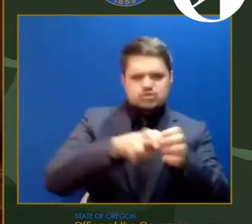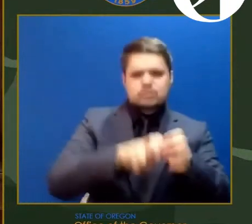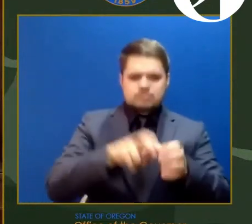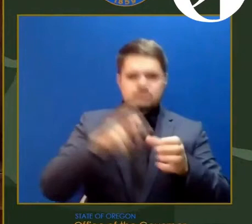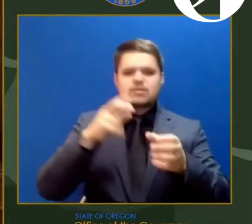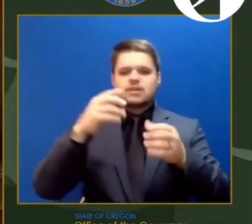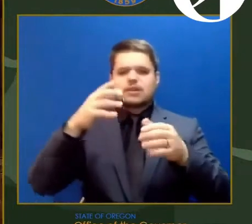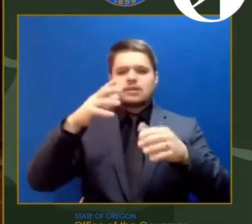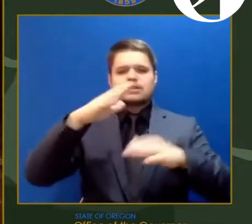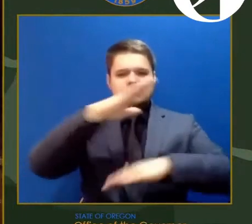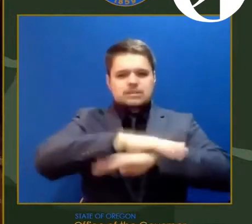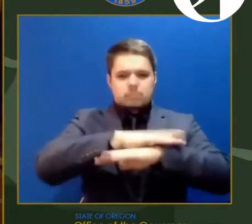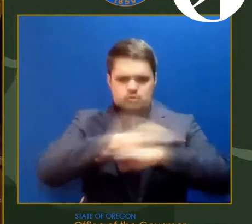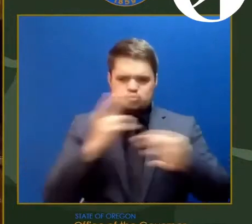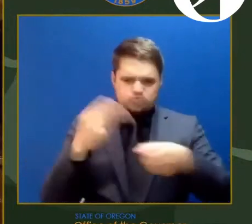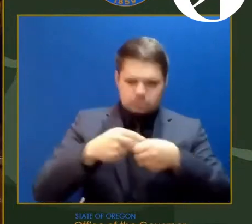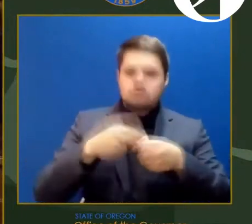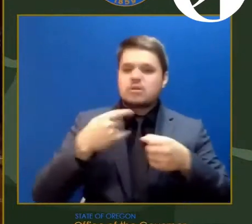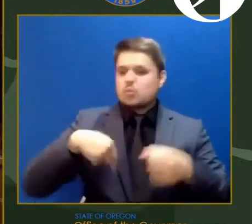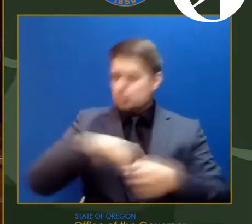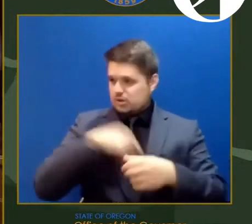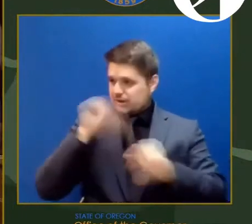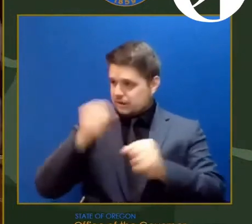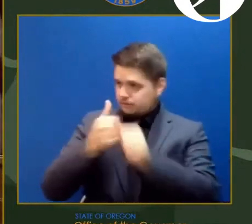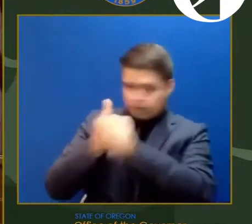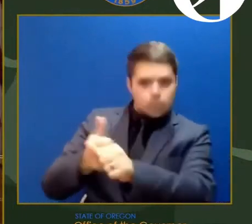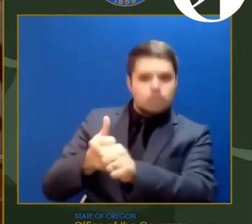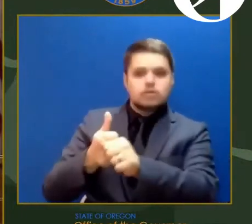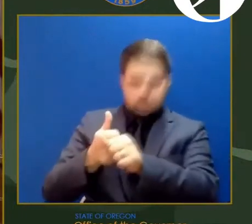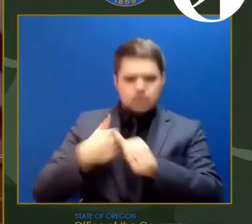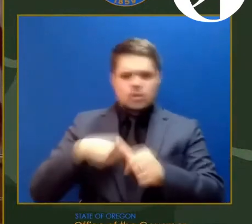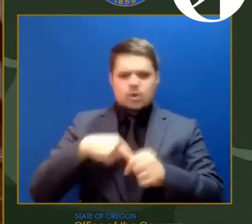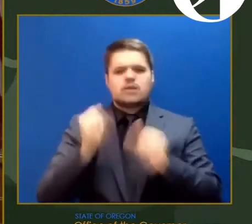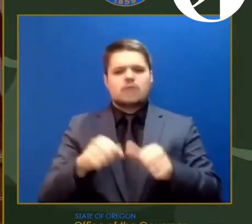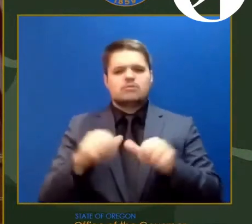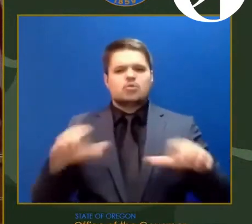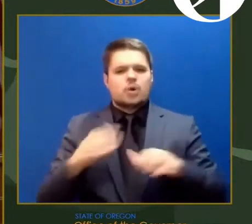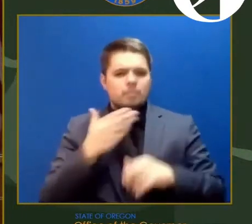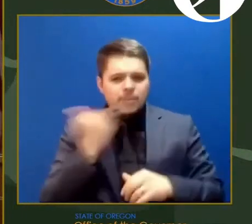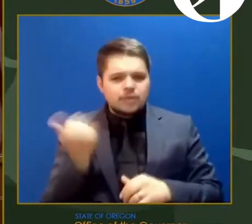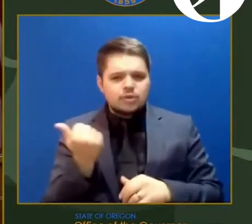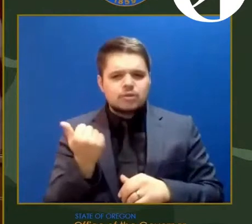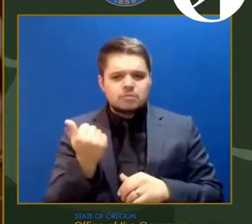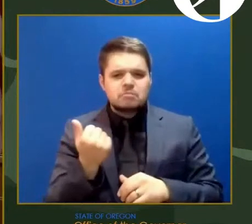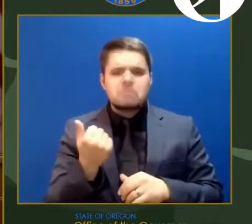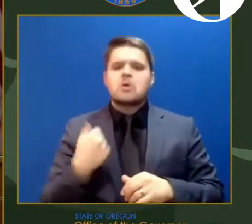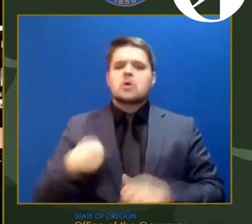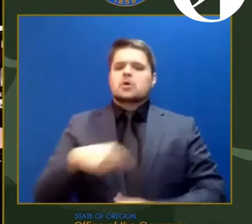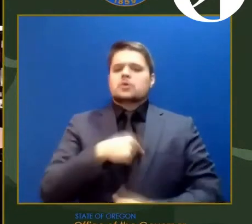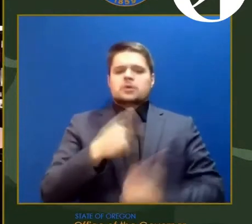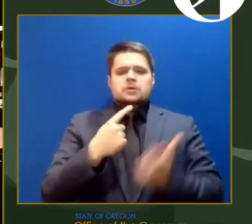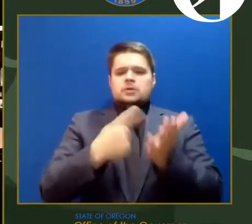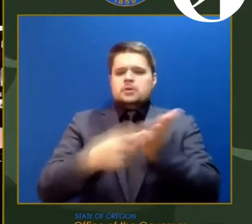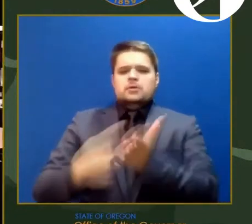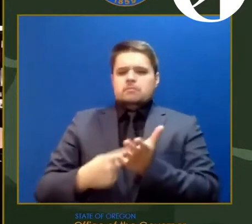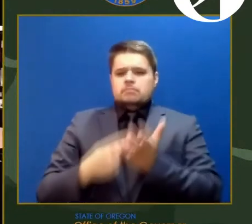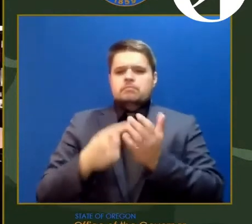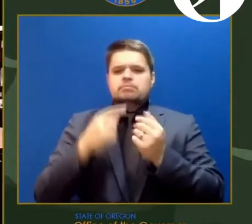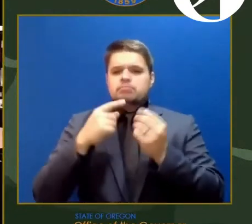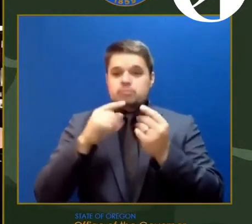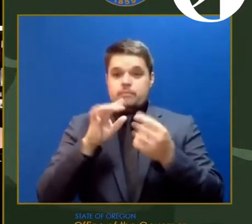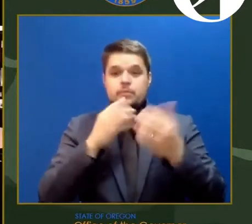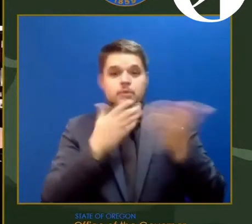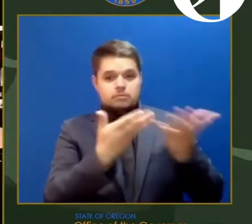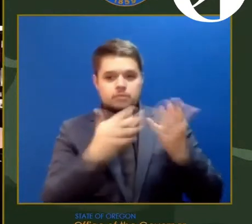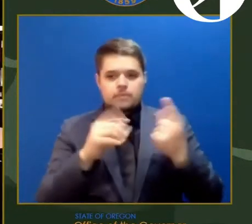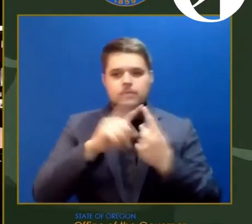that. Joining us today are Reina Lopez and Paul Solomon from the Racial Justice Council.